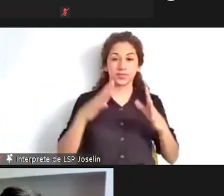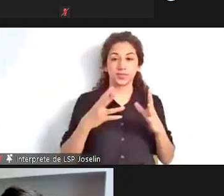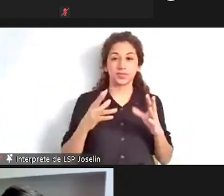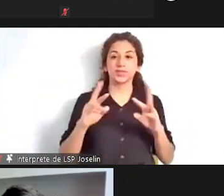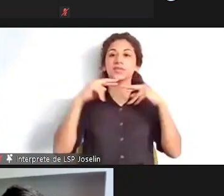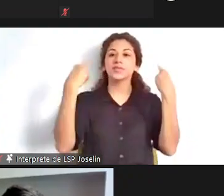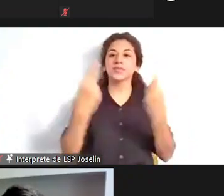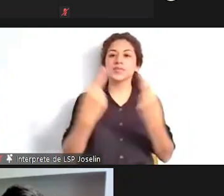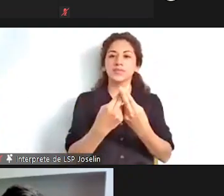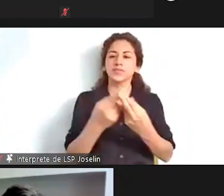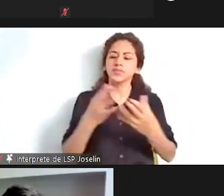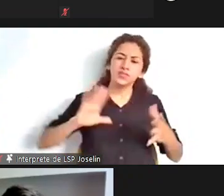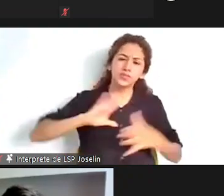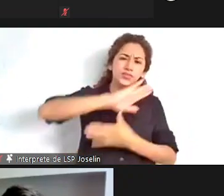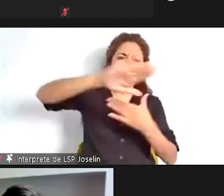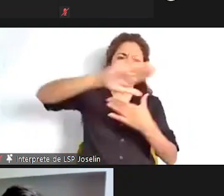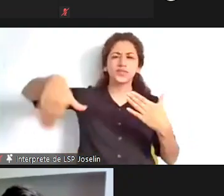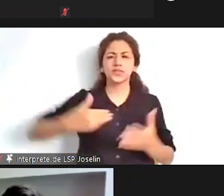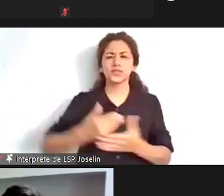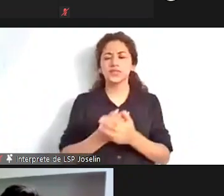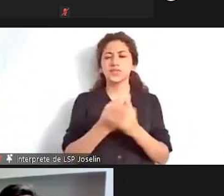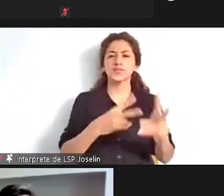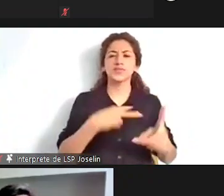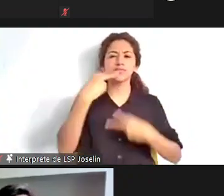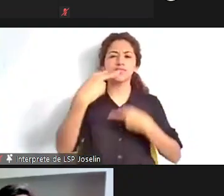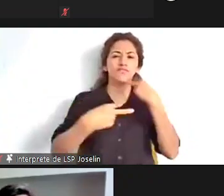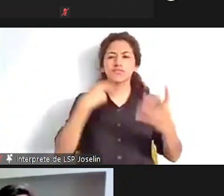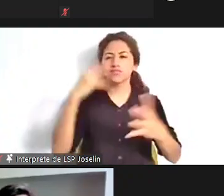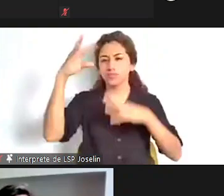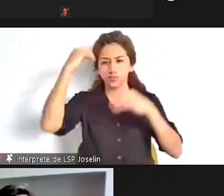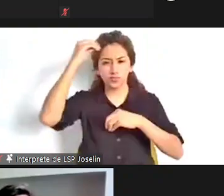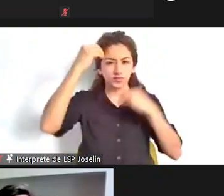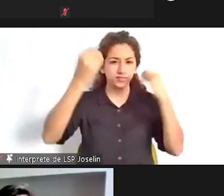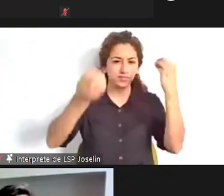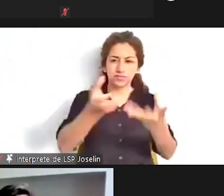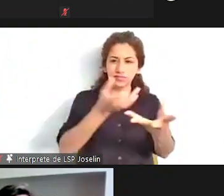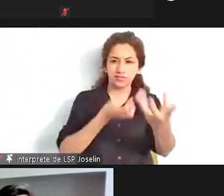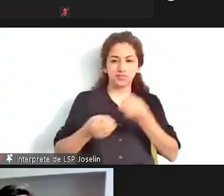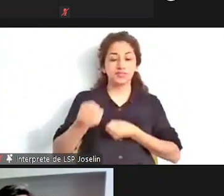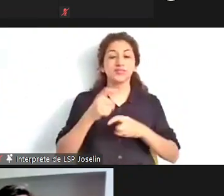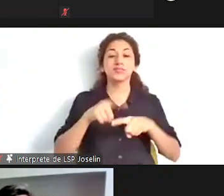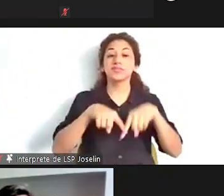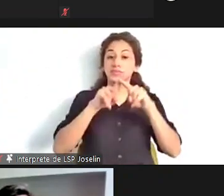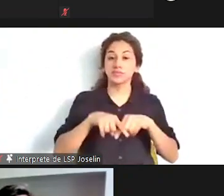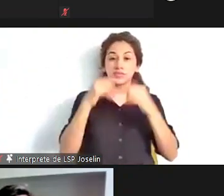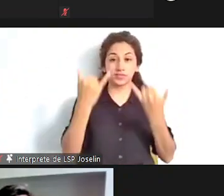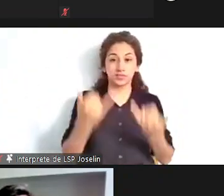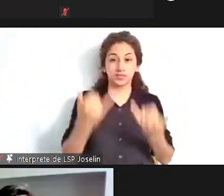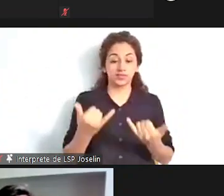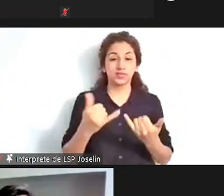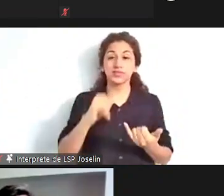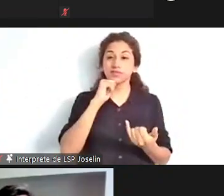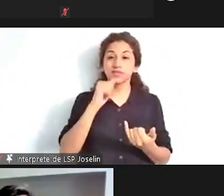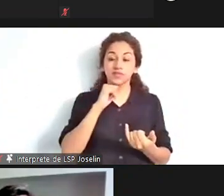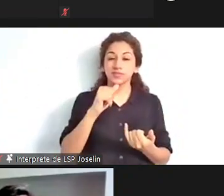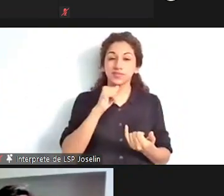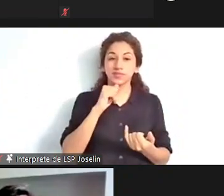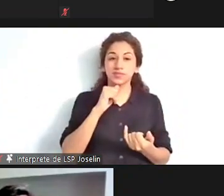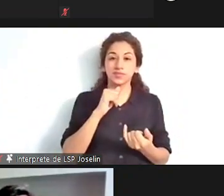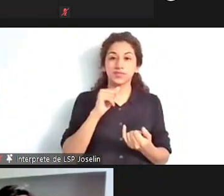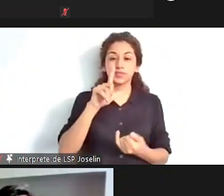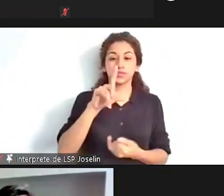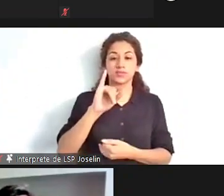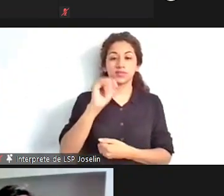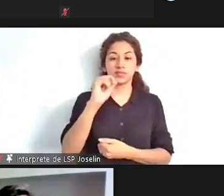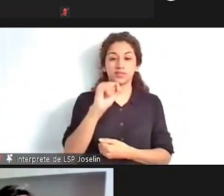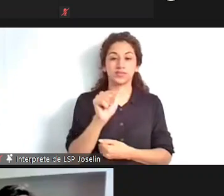also tried to include all of the representative voices this morning we haven't been